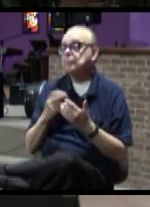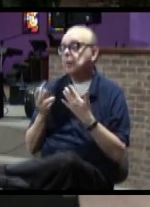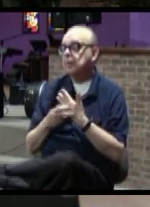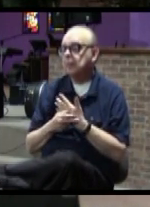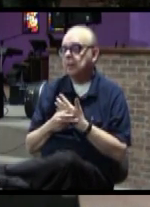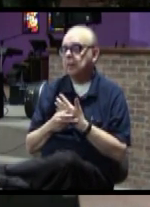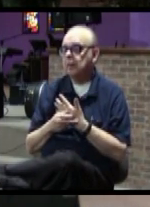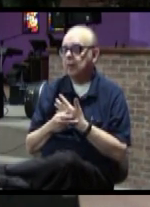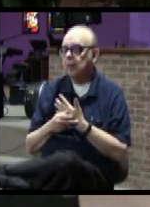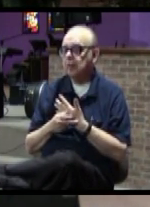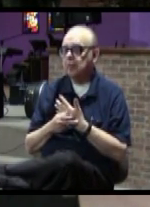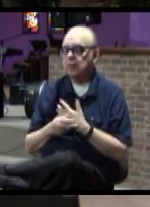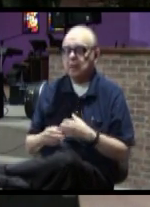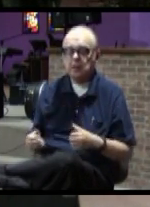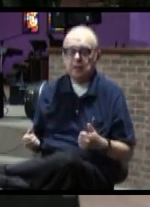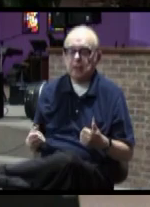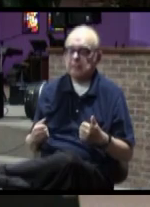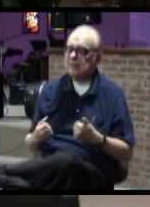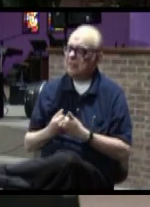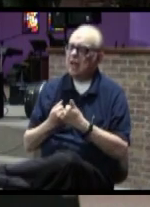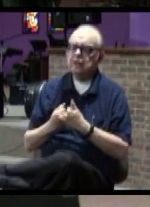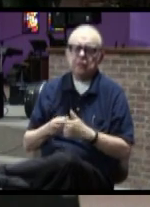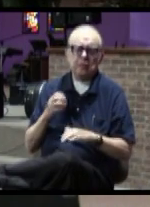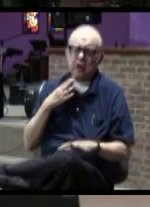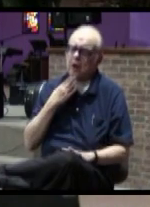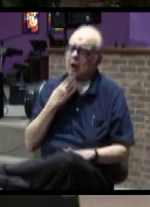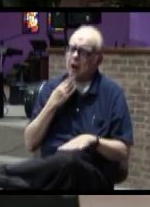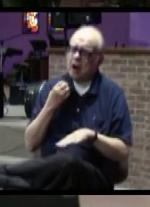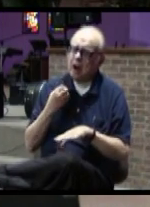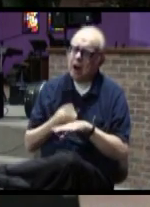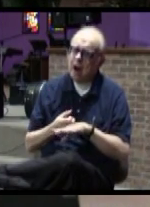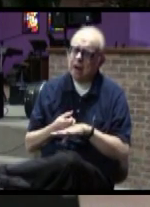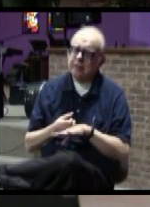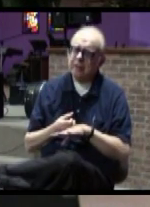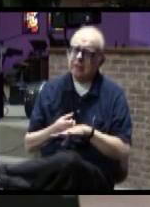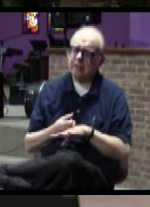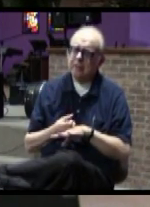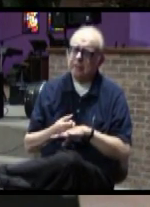our program. It's the toughest challenge that you'll ever face.